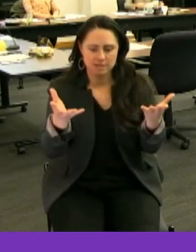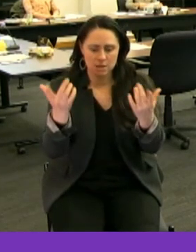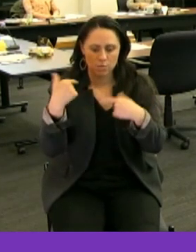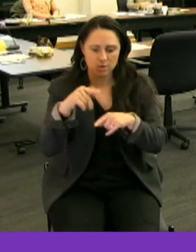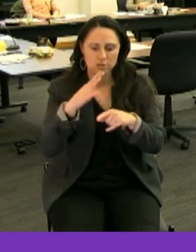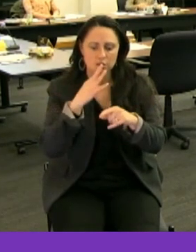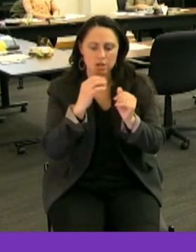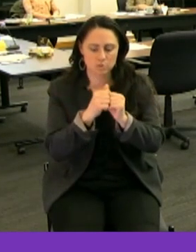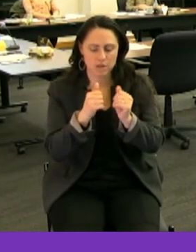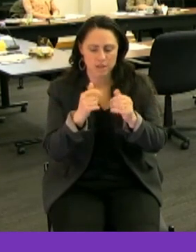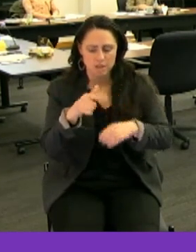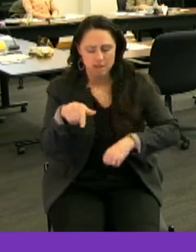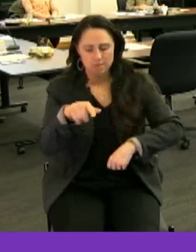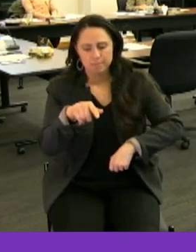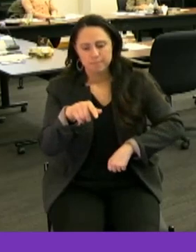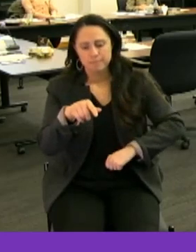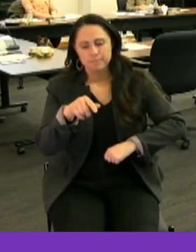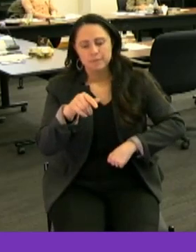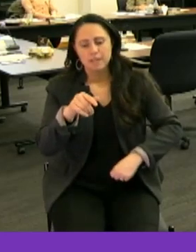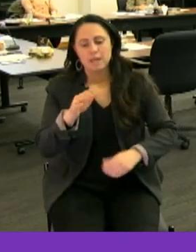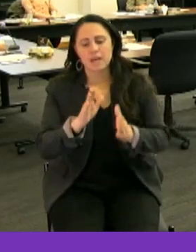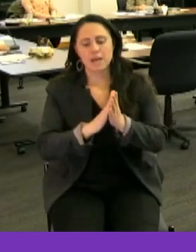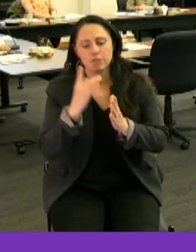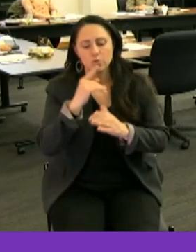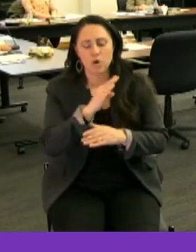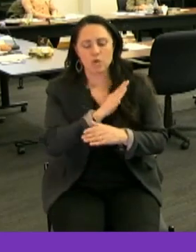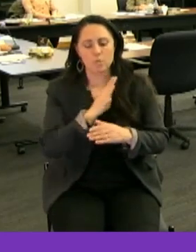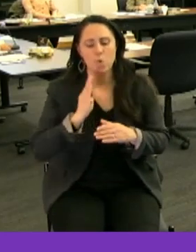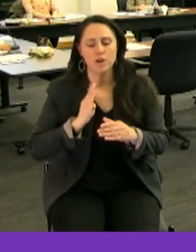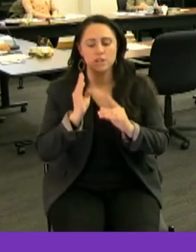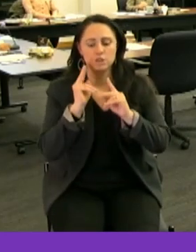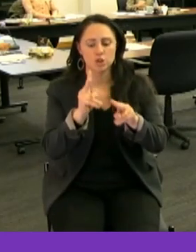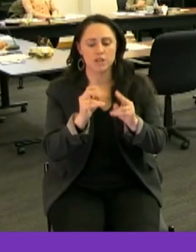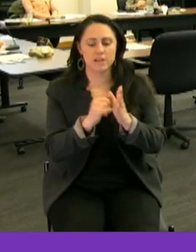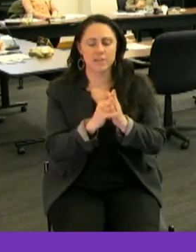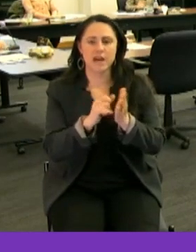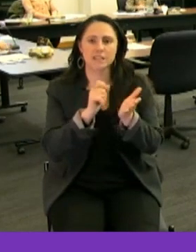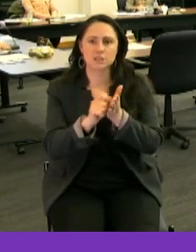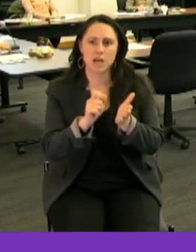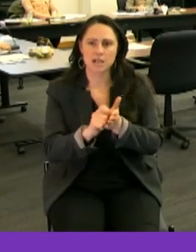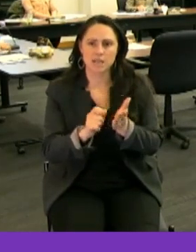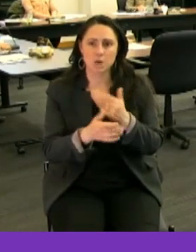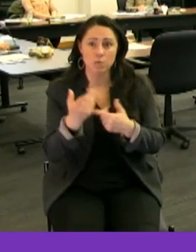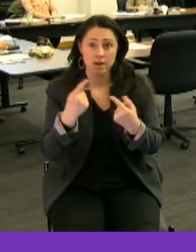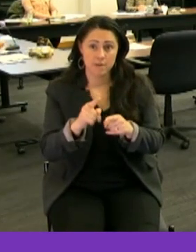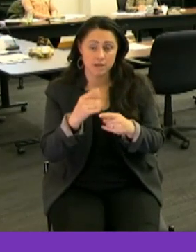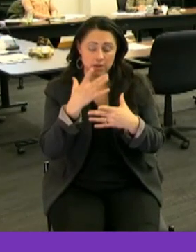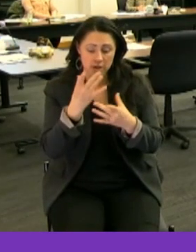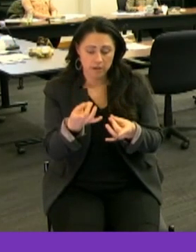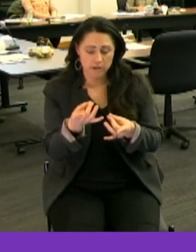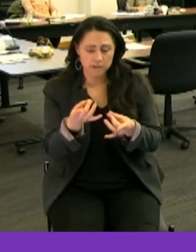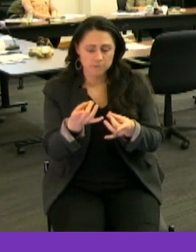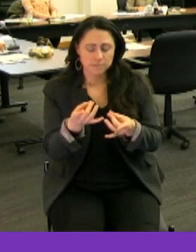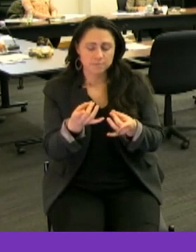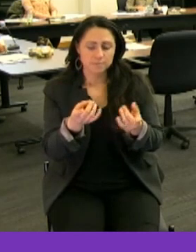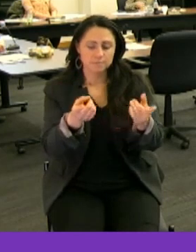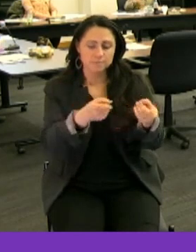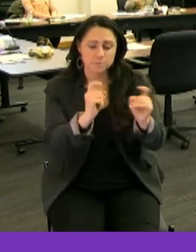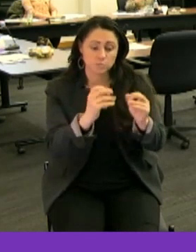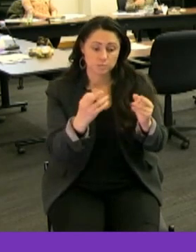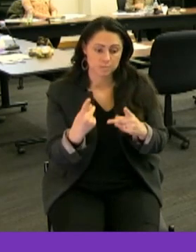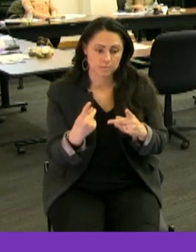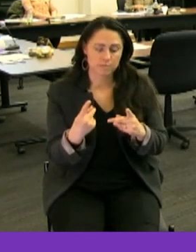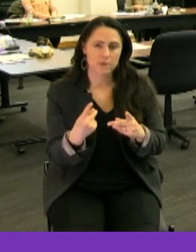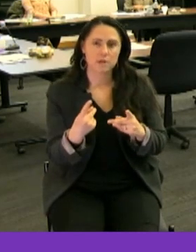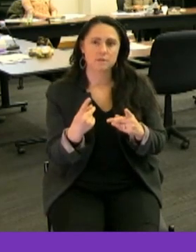to this. And what we're going to ask for is the board to look at this, jot down which events you're interested in, return those. And